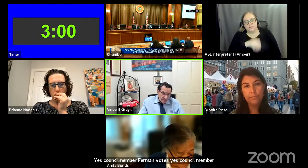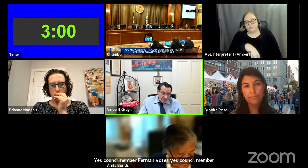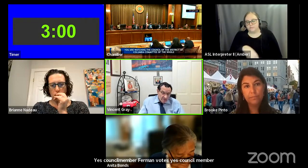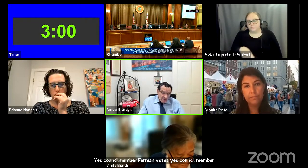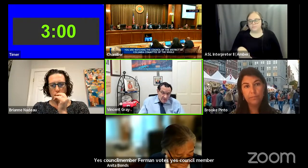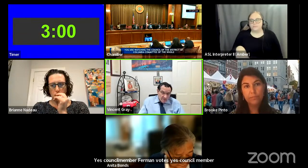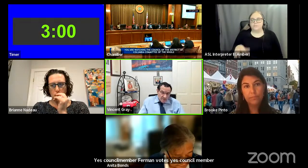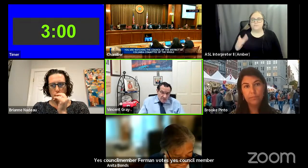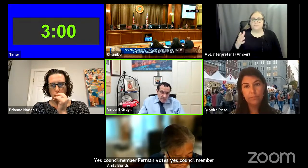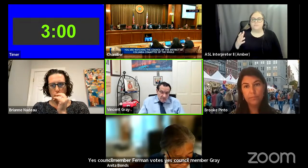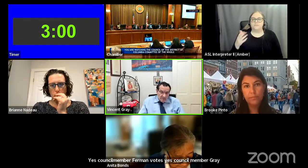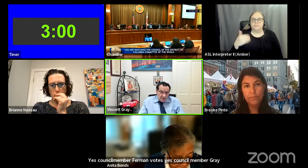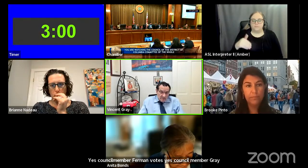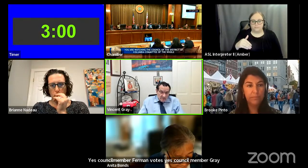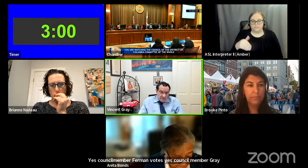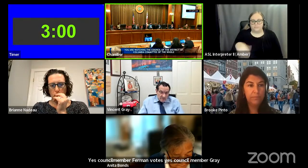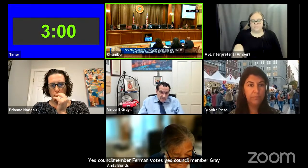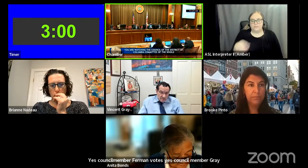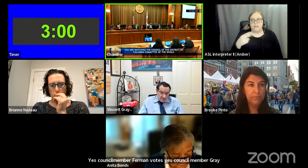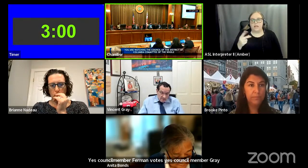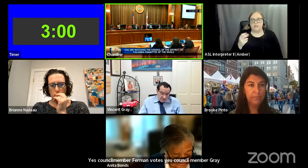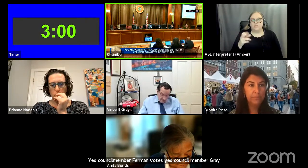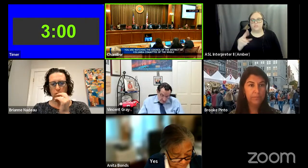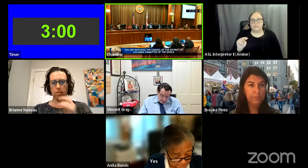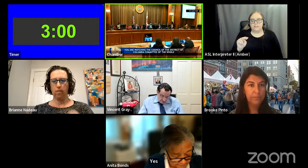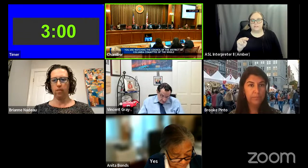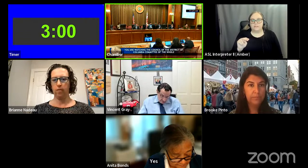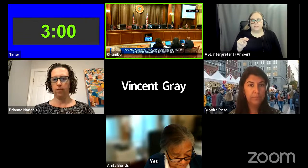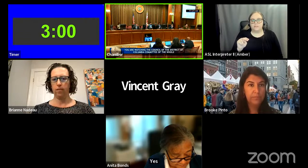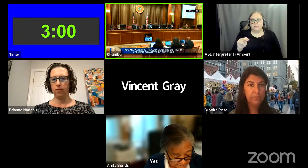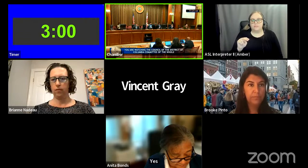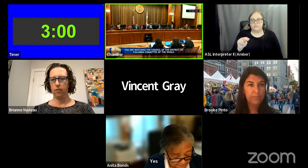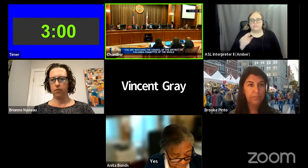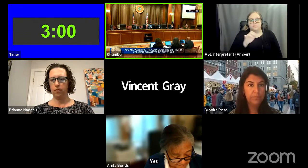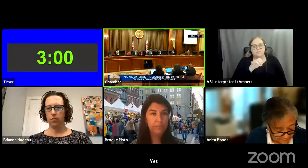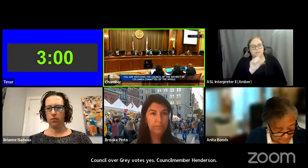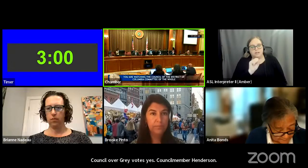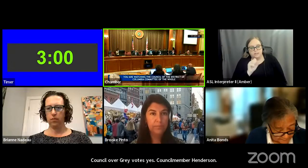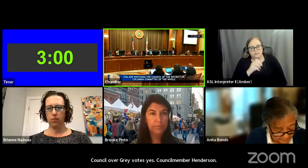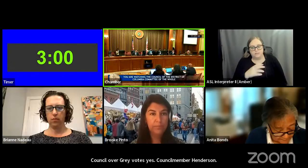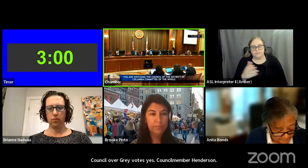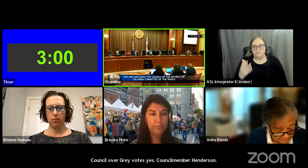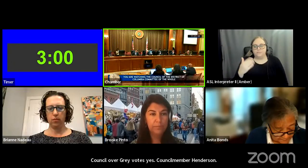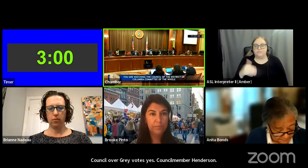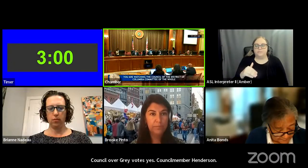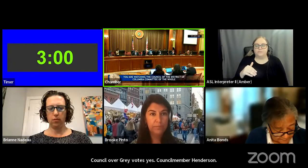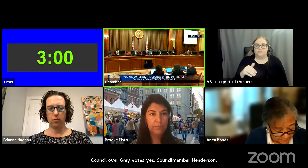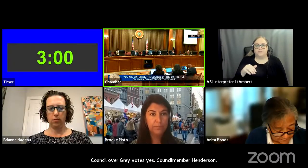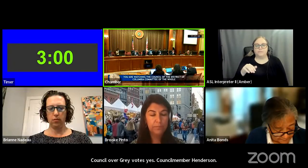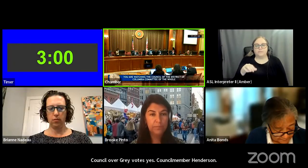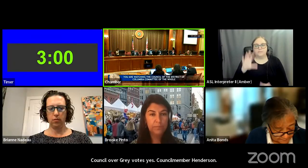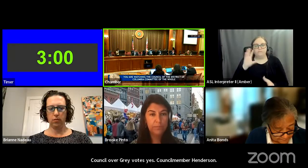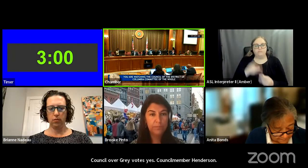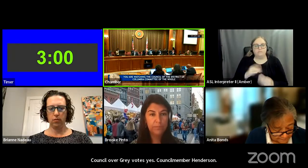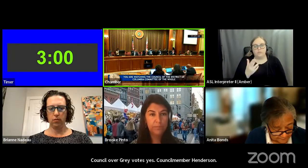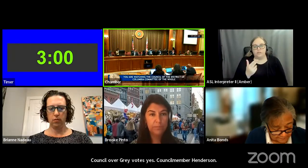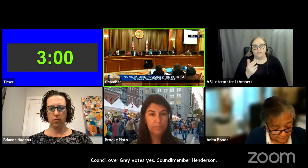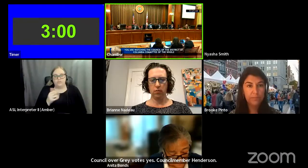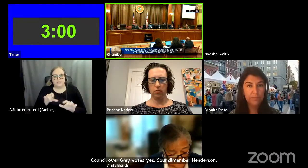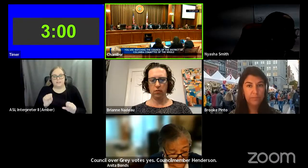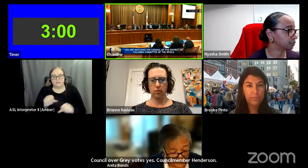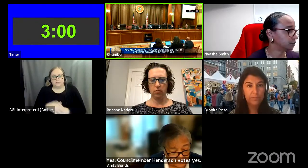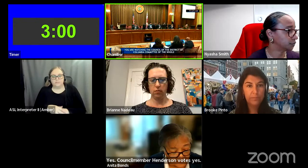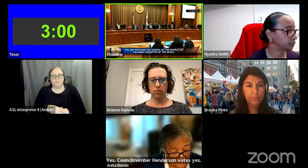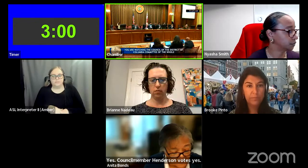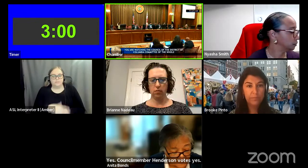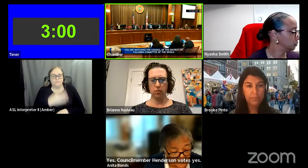Yes. Councilmember Gray votes yes. Councilmember Henderson. Yes. Councilmember Henderson votes yes. Mr. Chairman, there are 13 yeses.